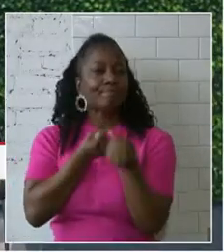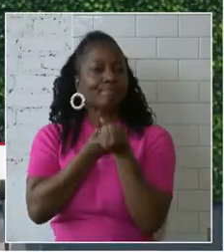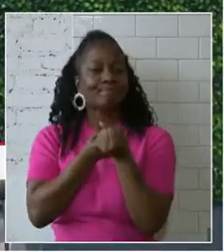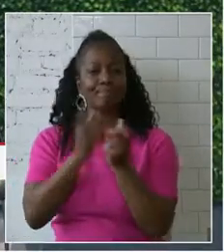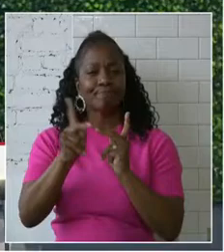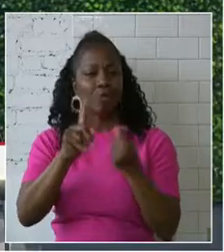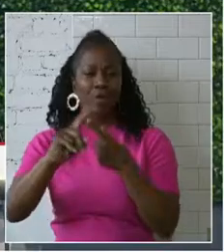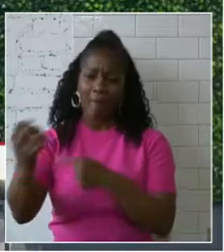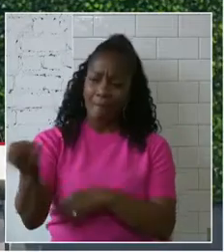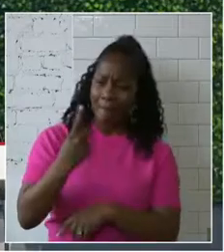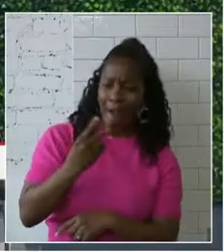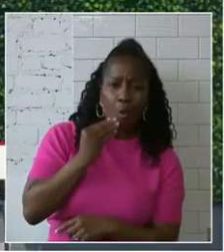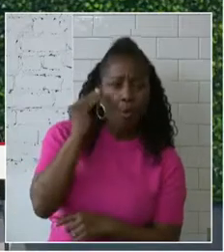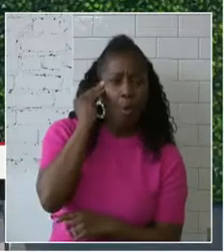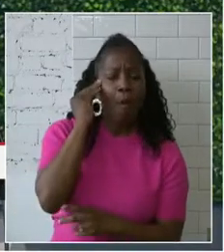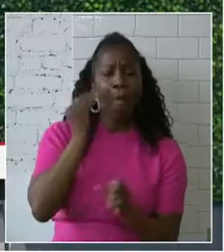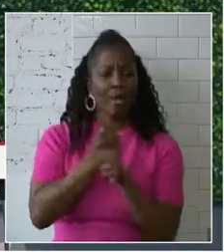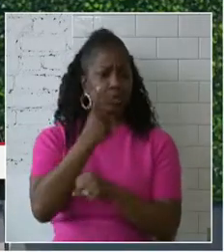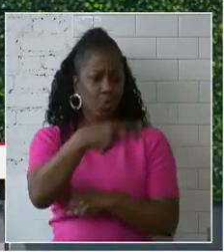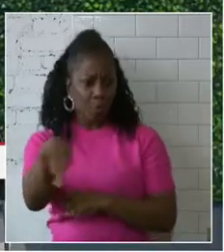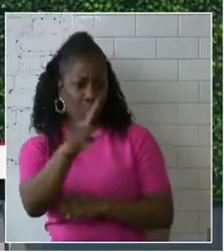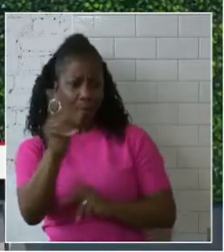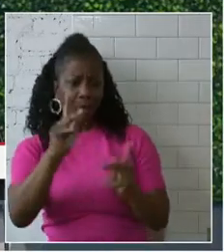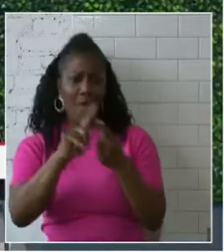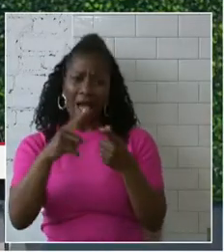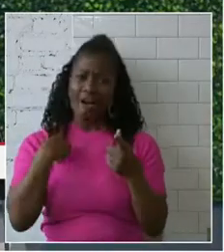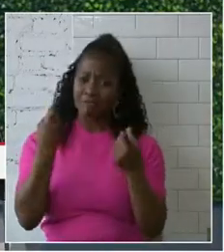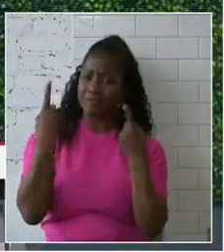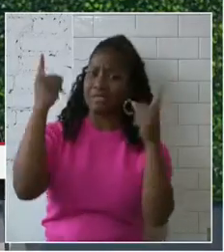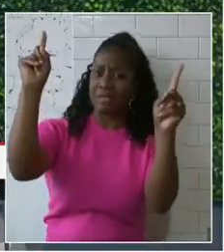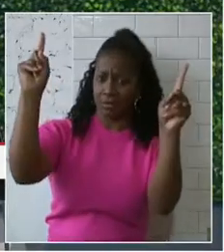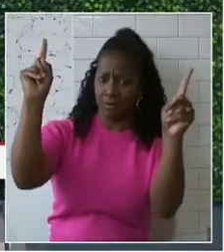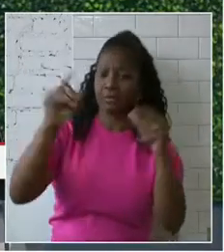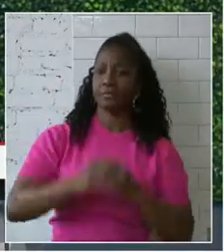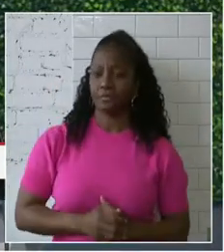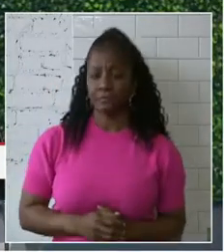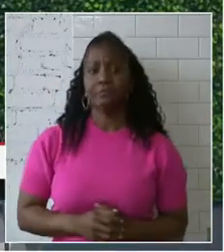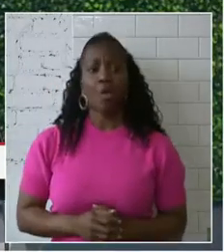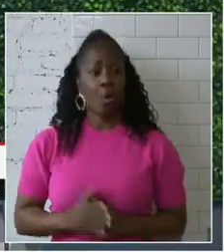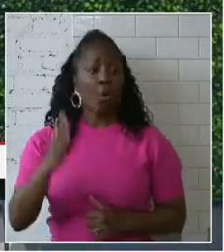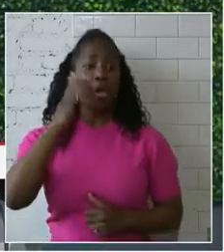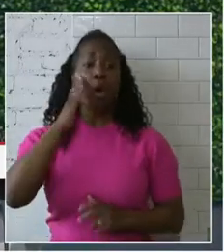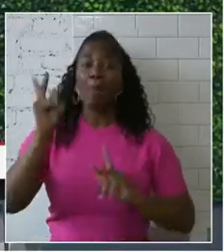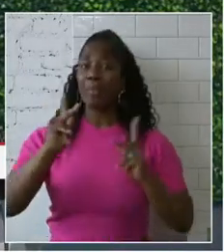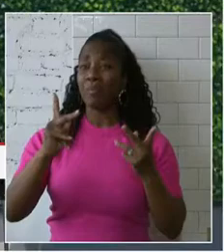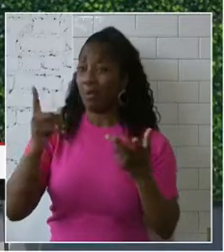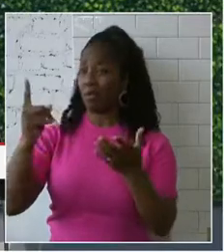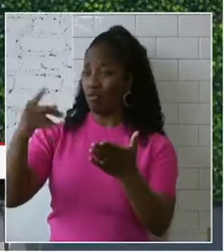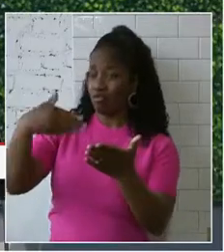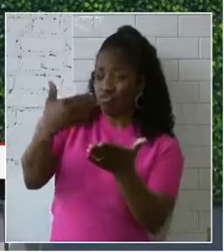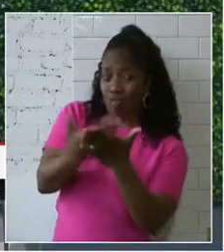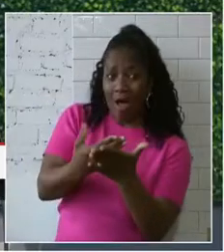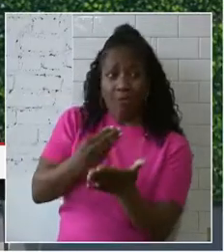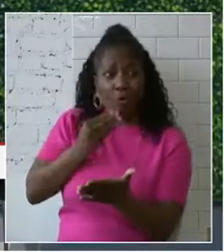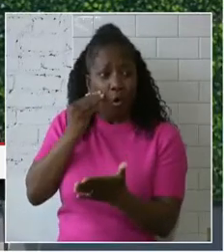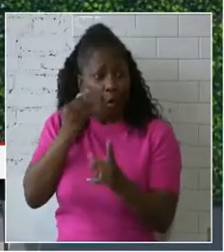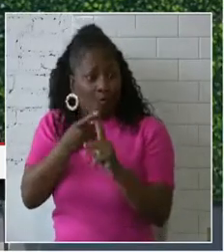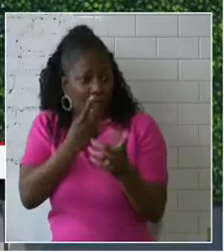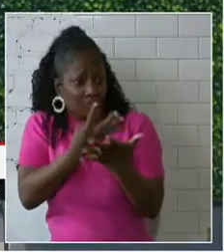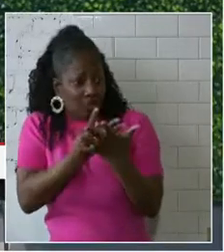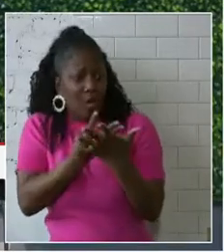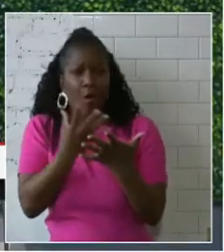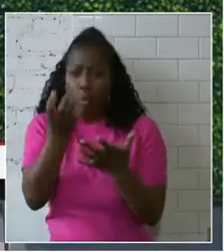when they come home so that they will have a runway. We know that people want to be able to support themselves and